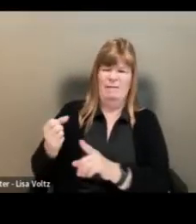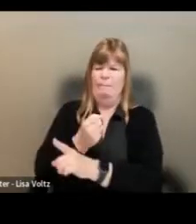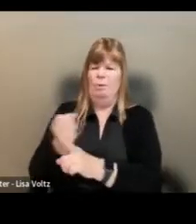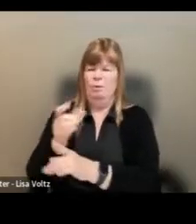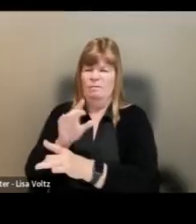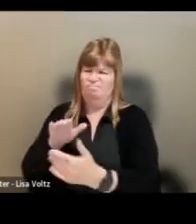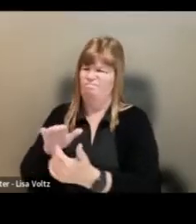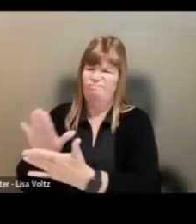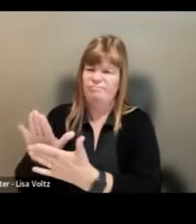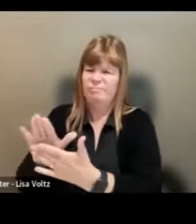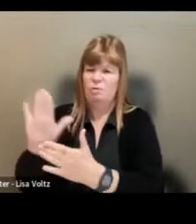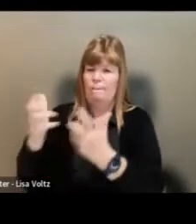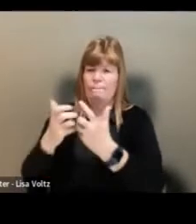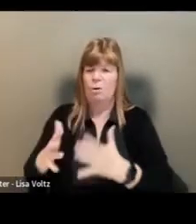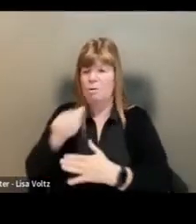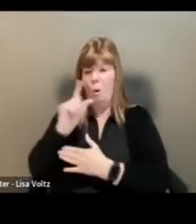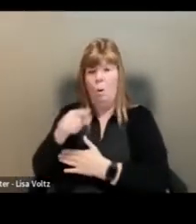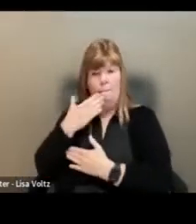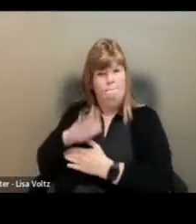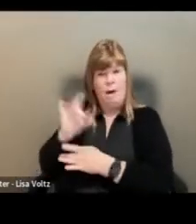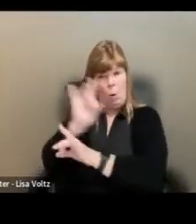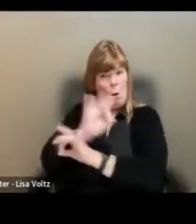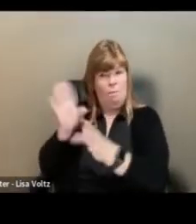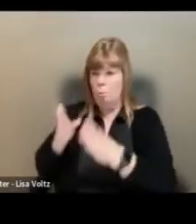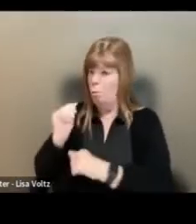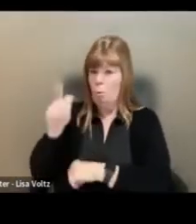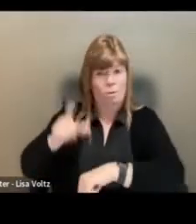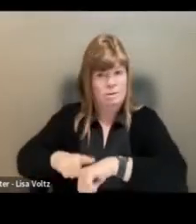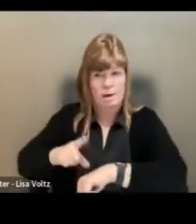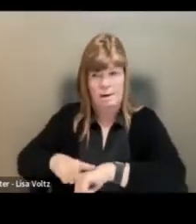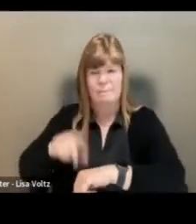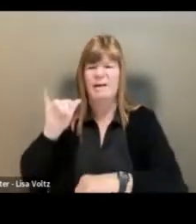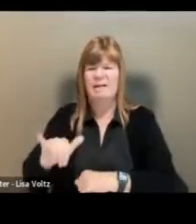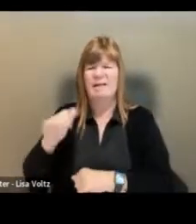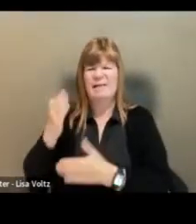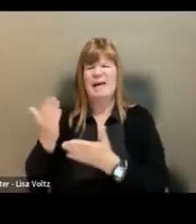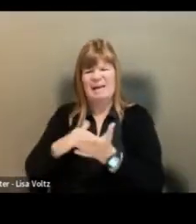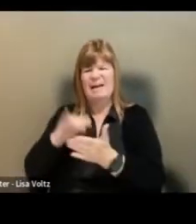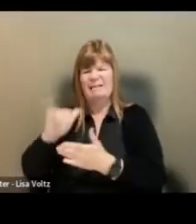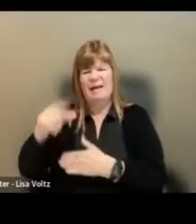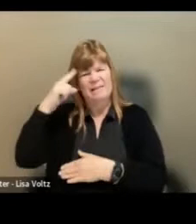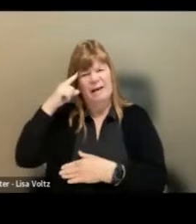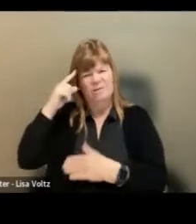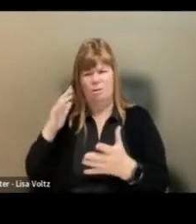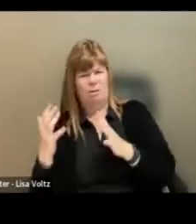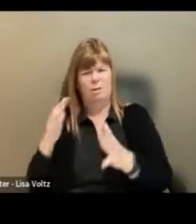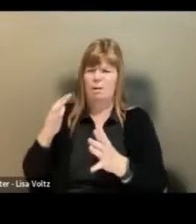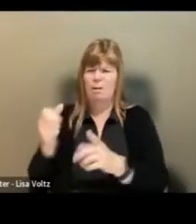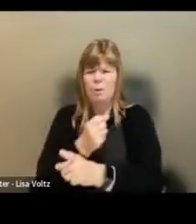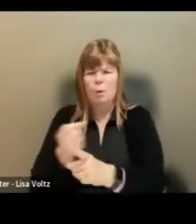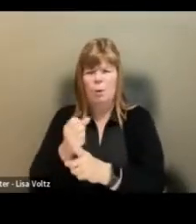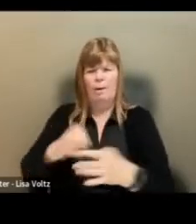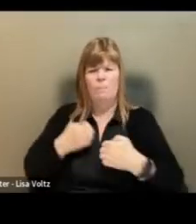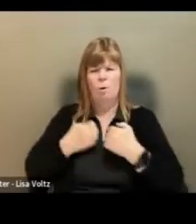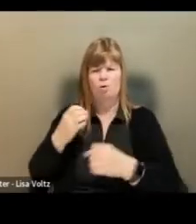partner is not always a bad, terrible person all of the time. And that's a part of, again, that psychological abuse and that emotional